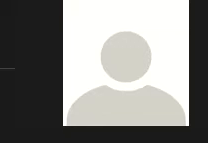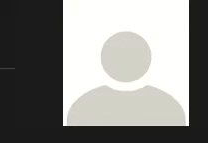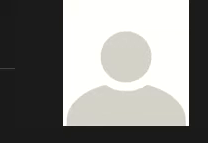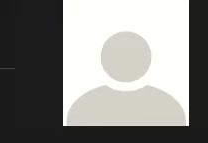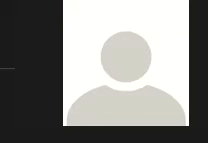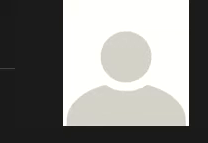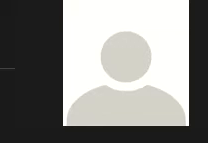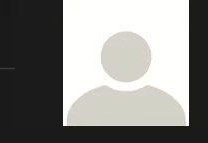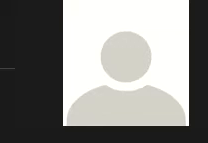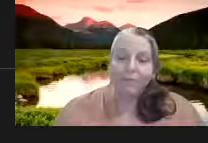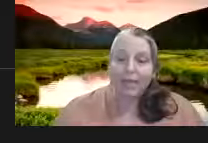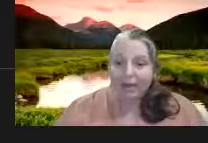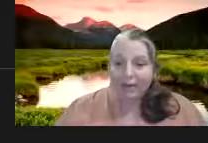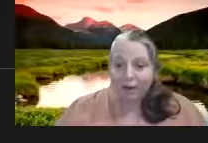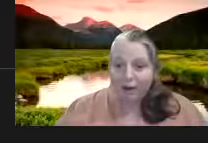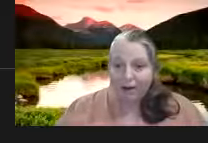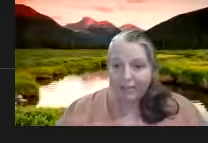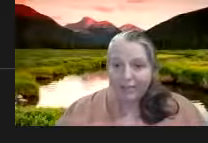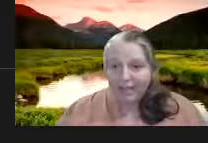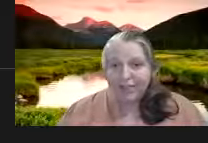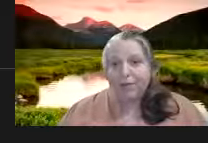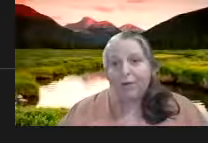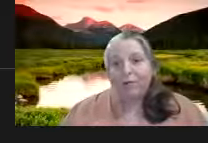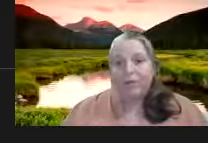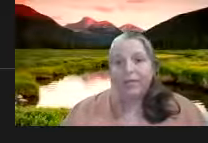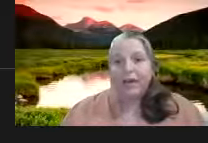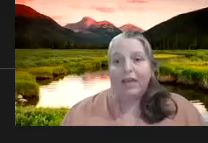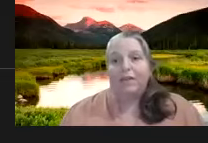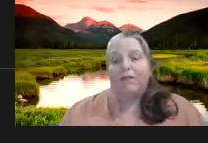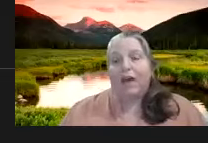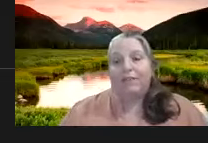So the big kind of meat of our discussion